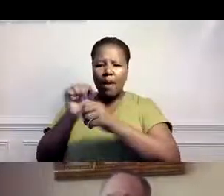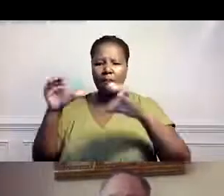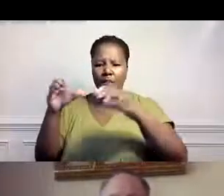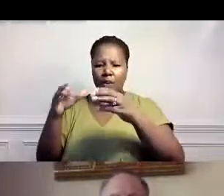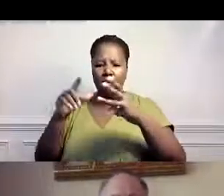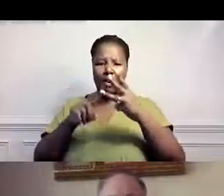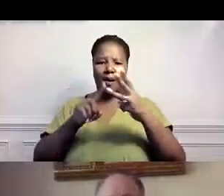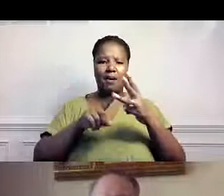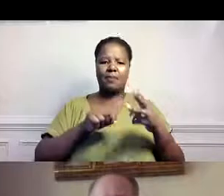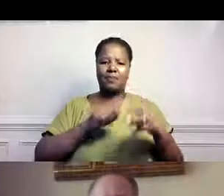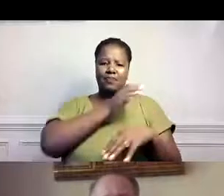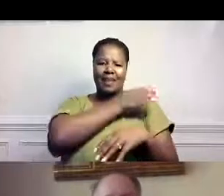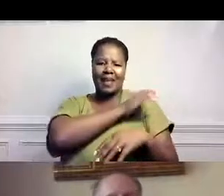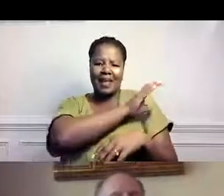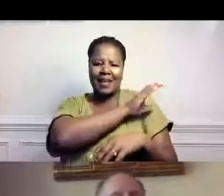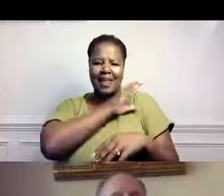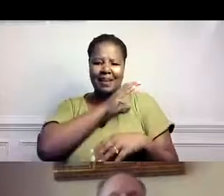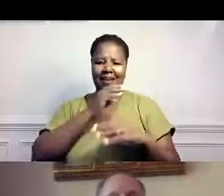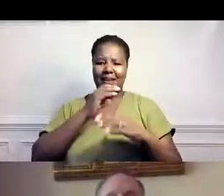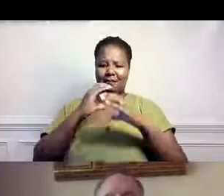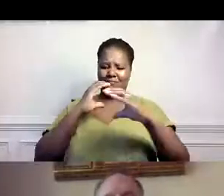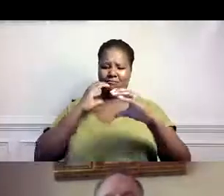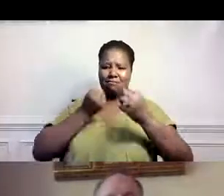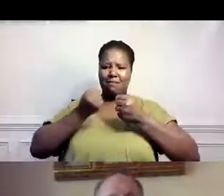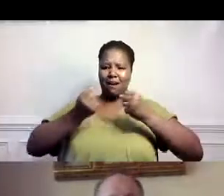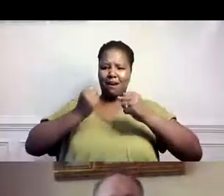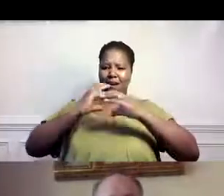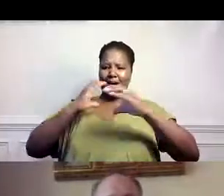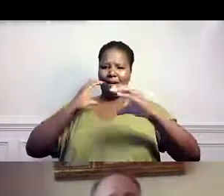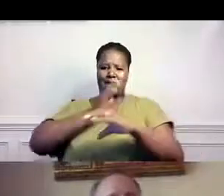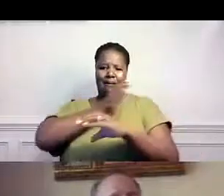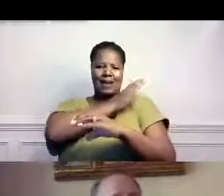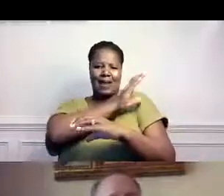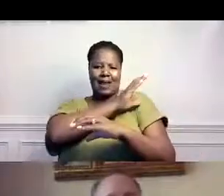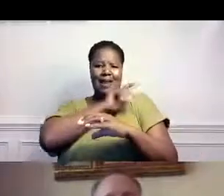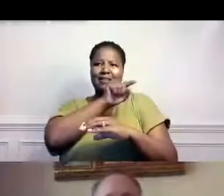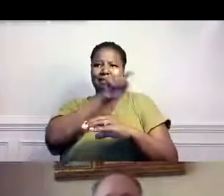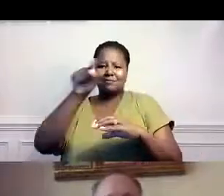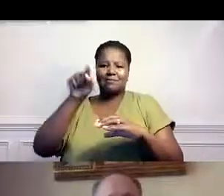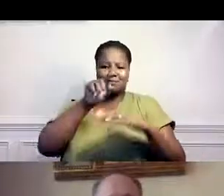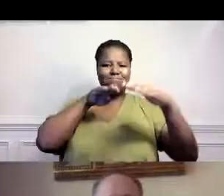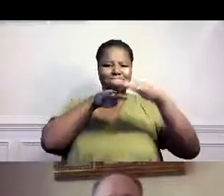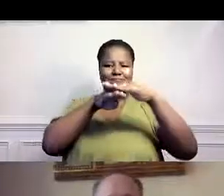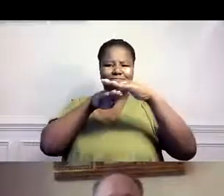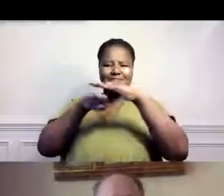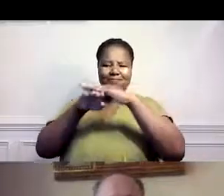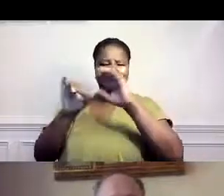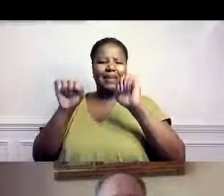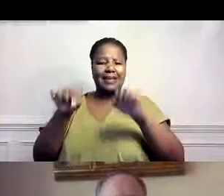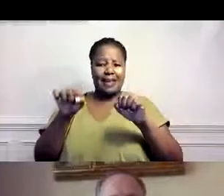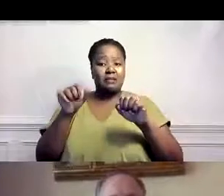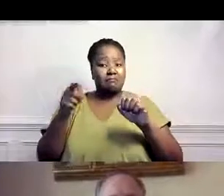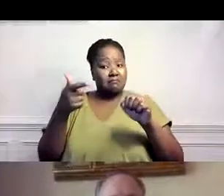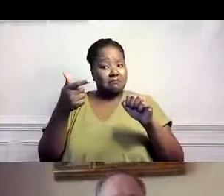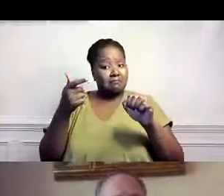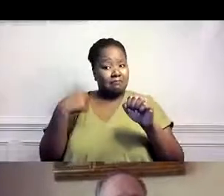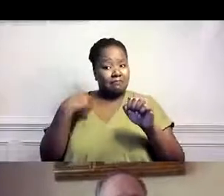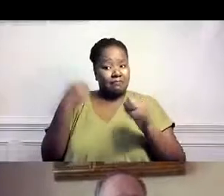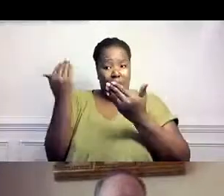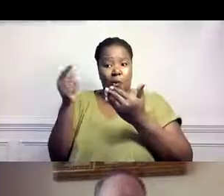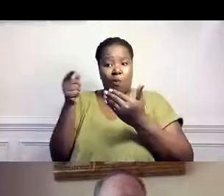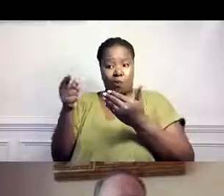and mobile clinics and mass vaccination sites. Hopefully in all of your communities, you're seeing lots of opportunities to get the